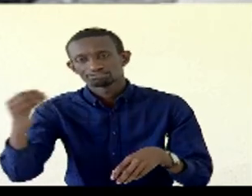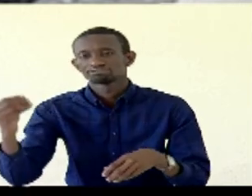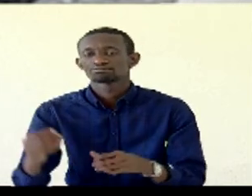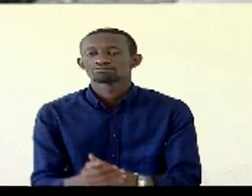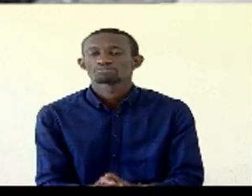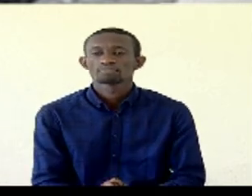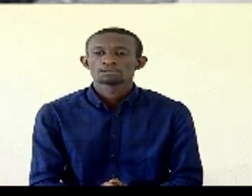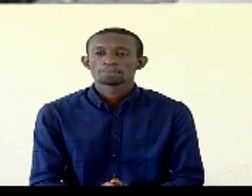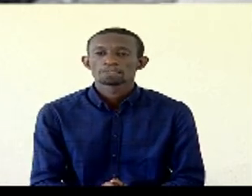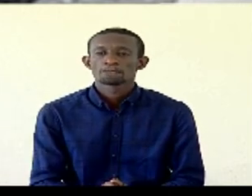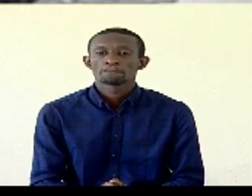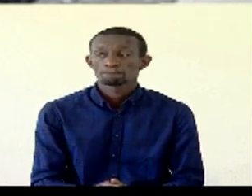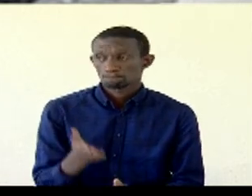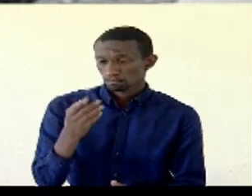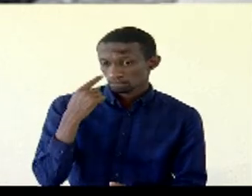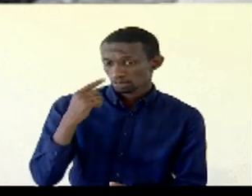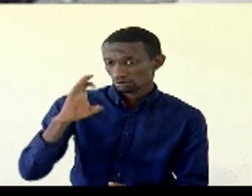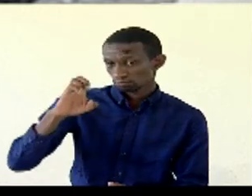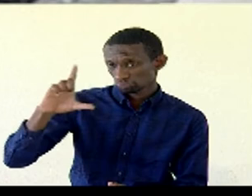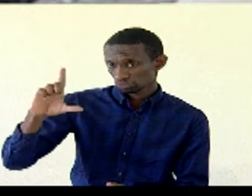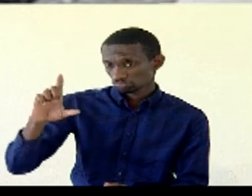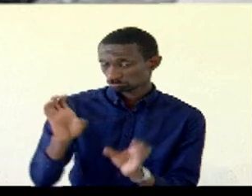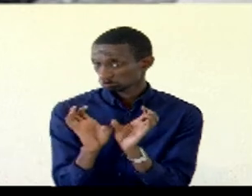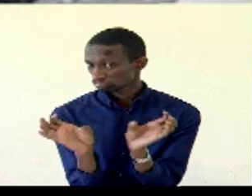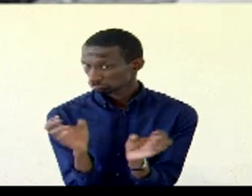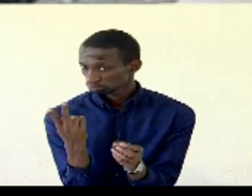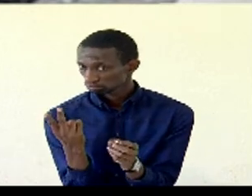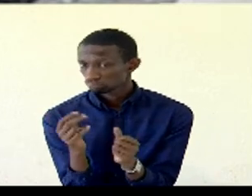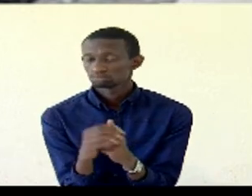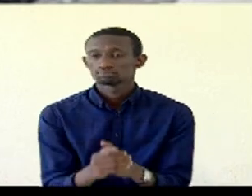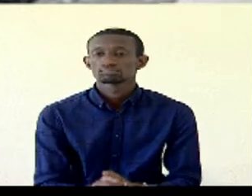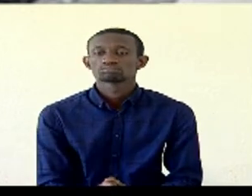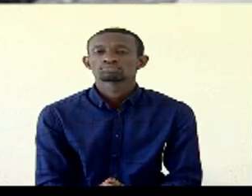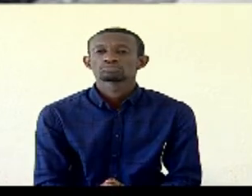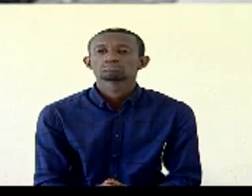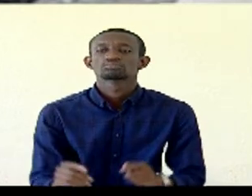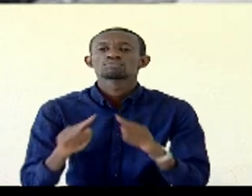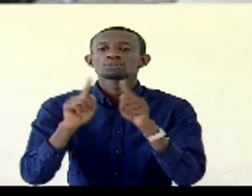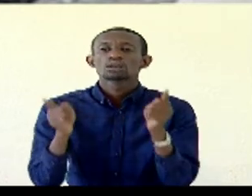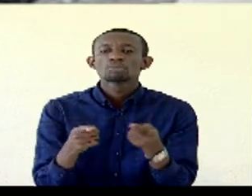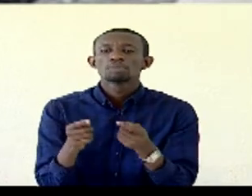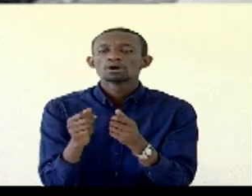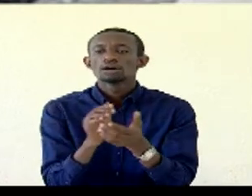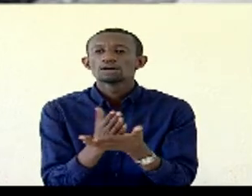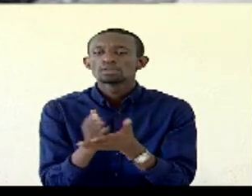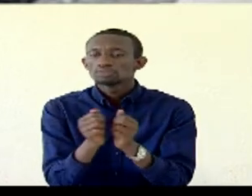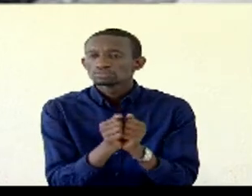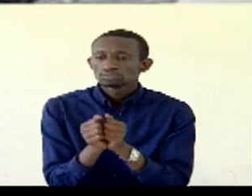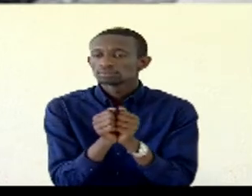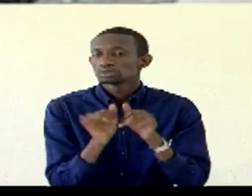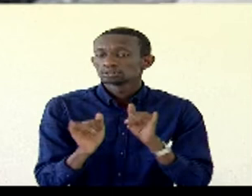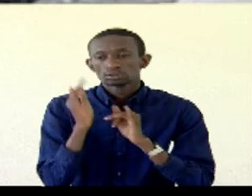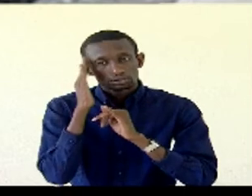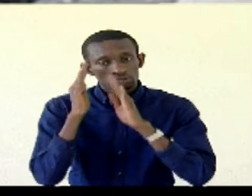So finally we get this cell dividing. The cytoplasmic content has to be shared. All the things that were